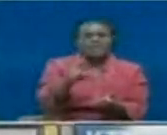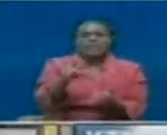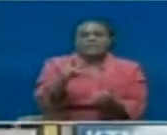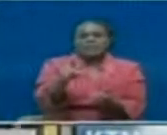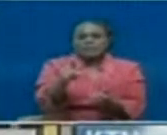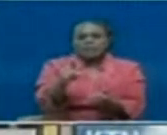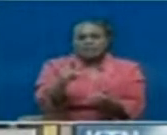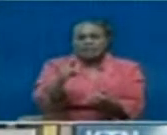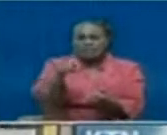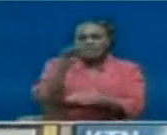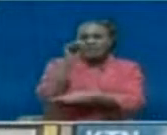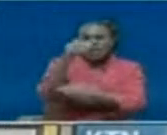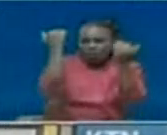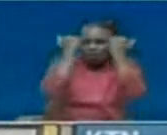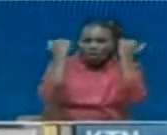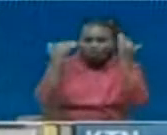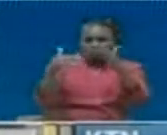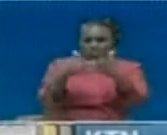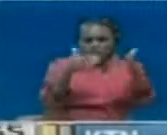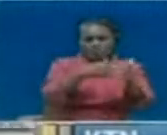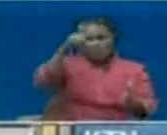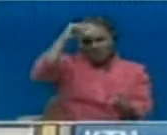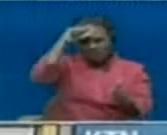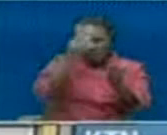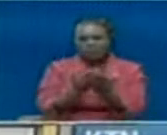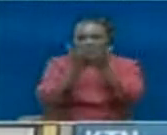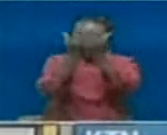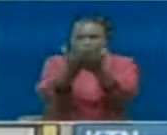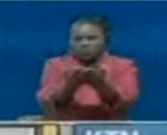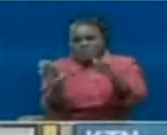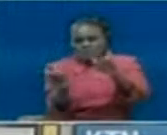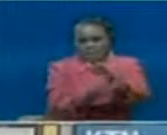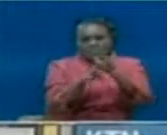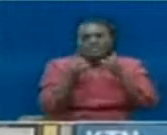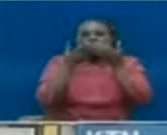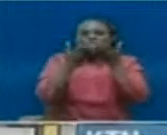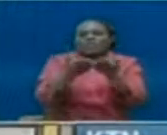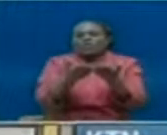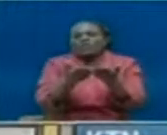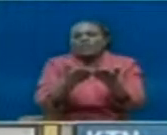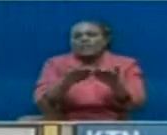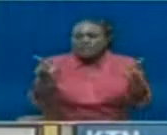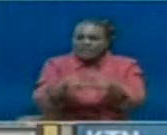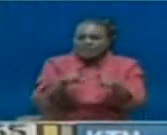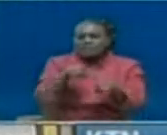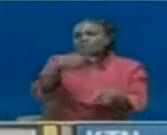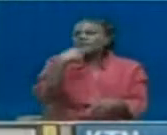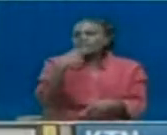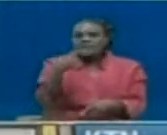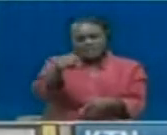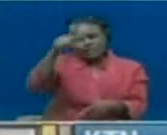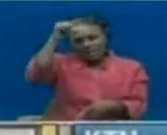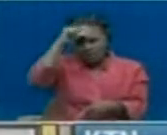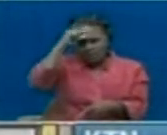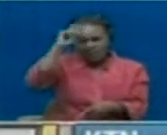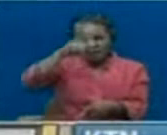Rashmi Kamani had asked the court to stop the government from handing over any information to the Swiss government, even though the AG says the two governments